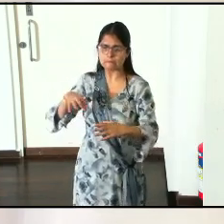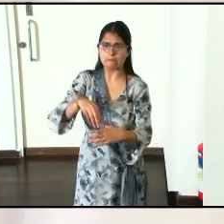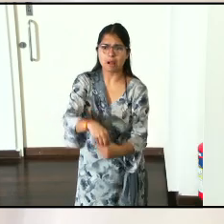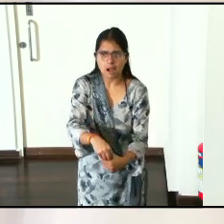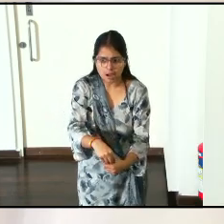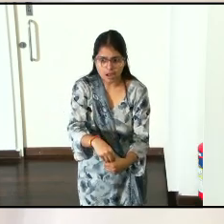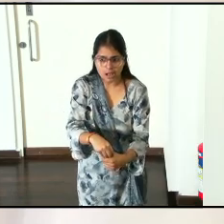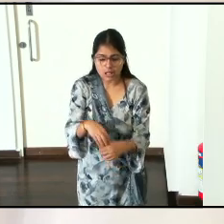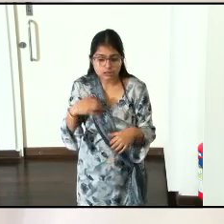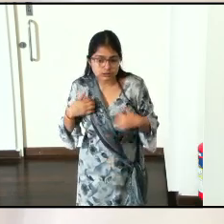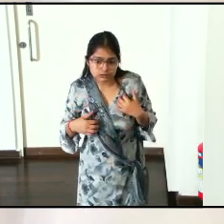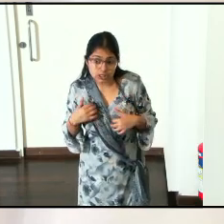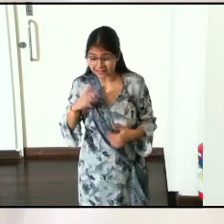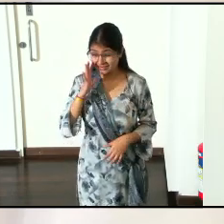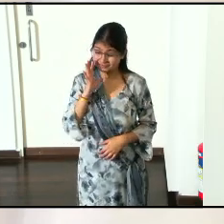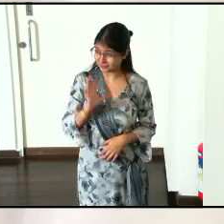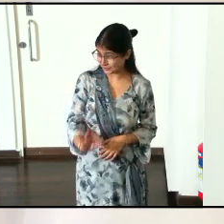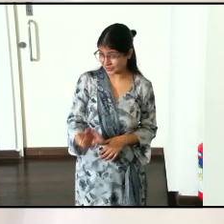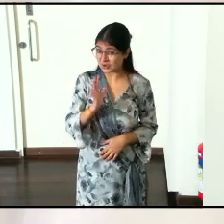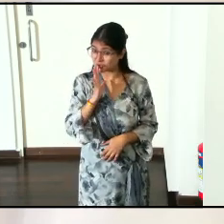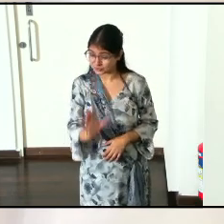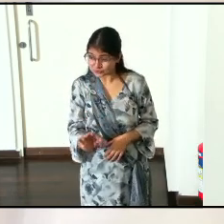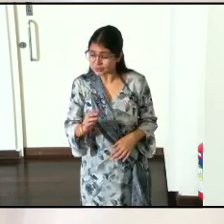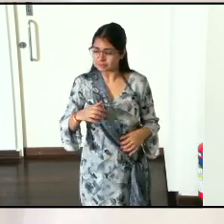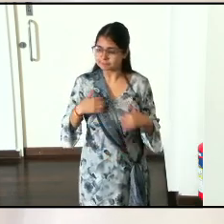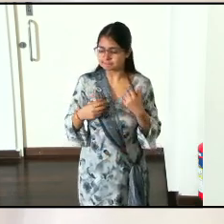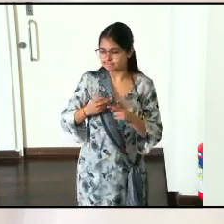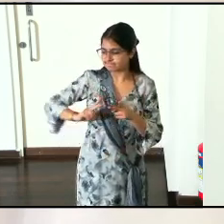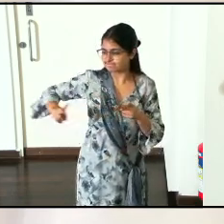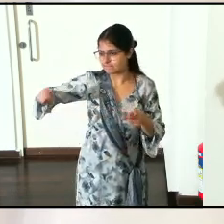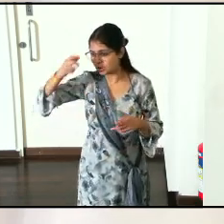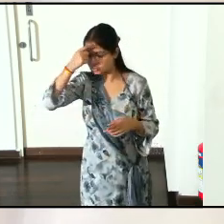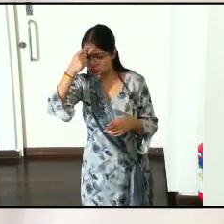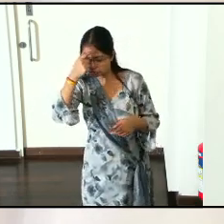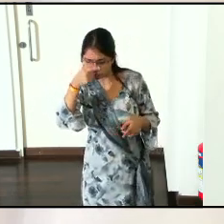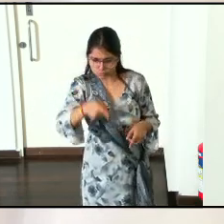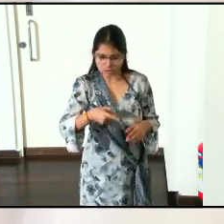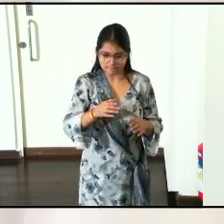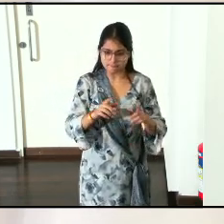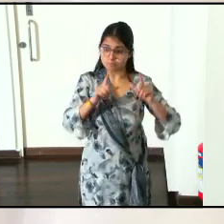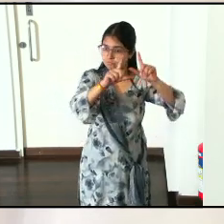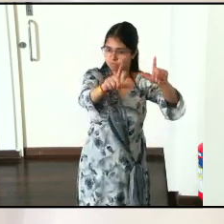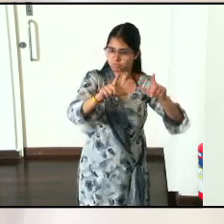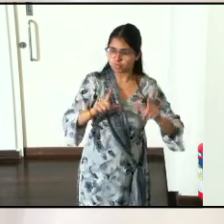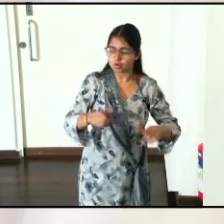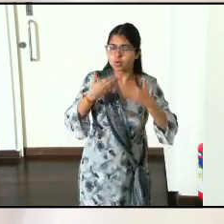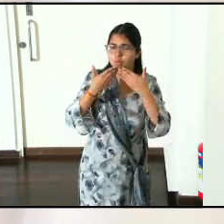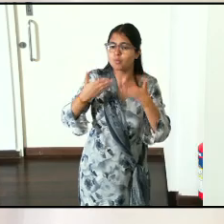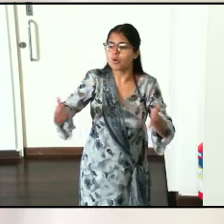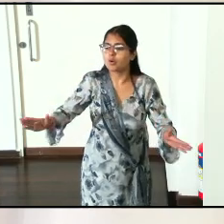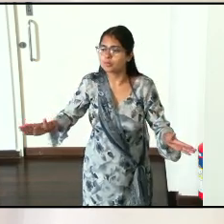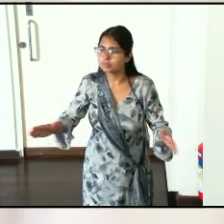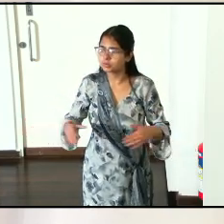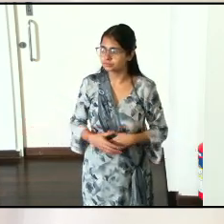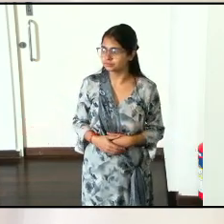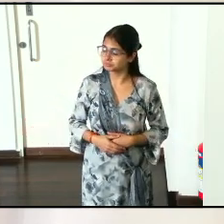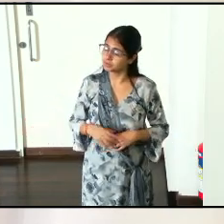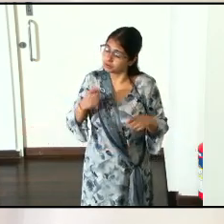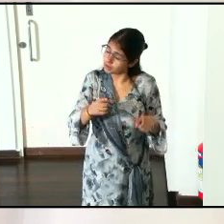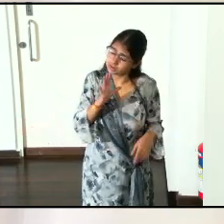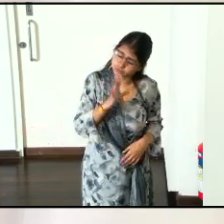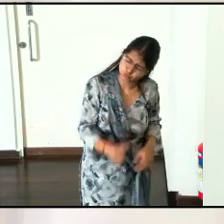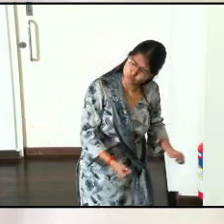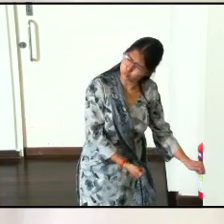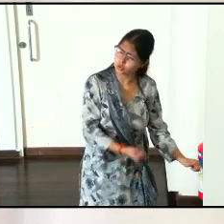interesting kinds of issues that posters do open up. Posters of this kind, I think, are worth going back to